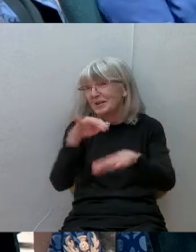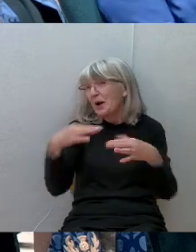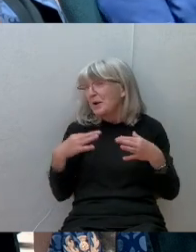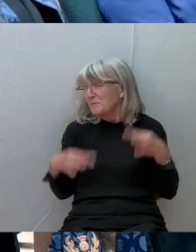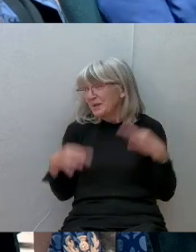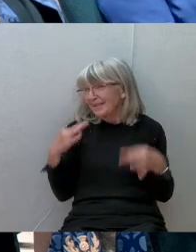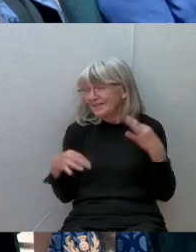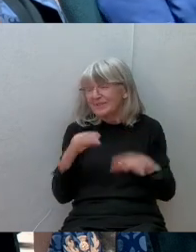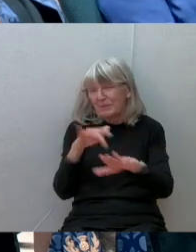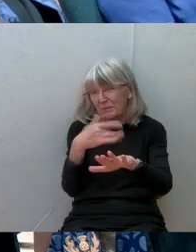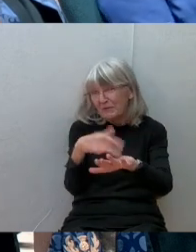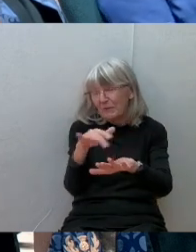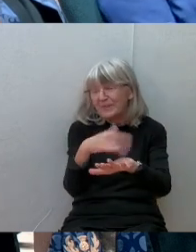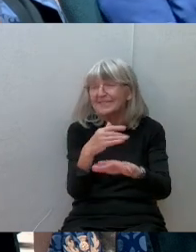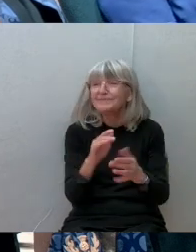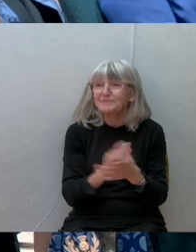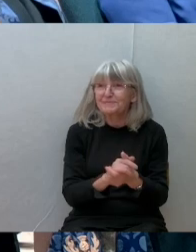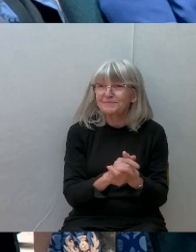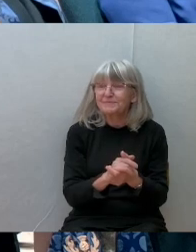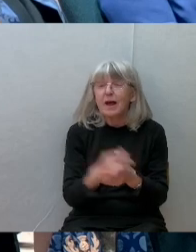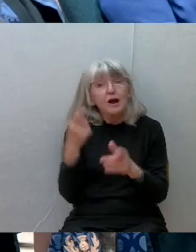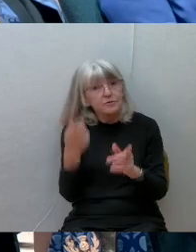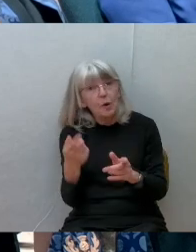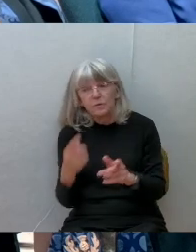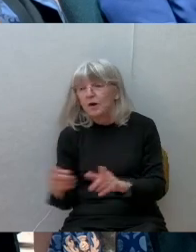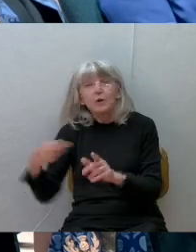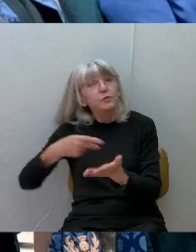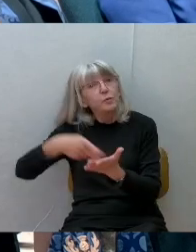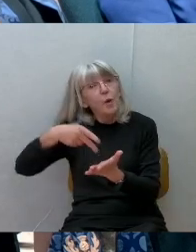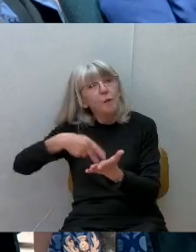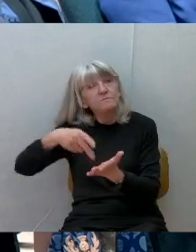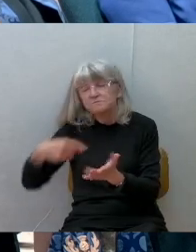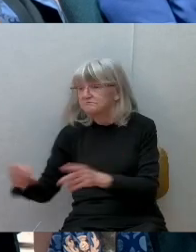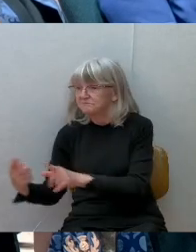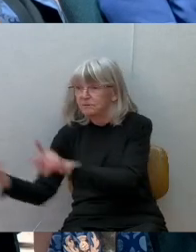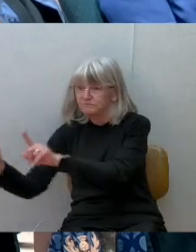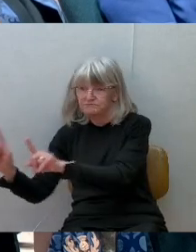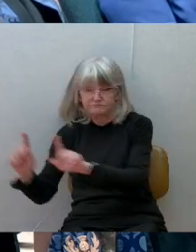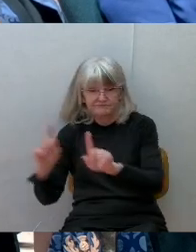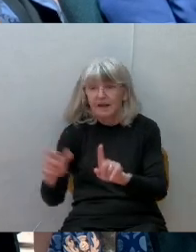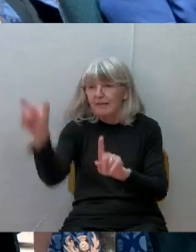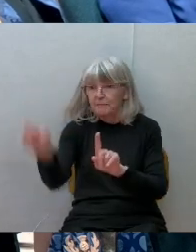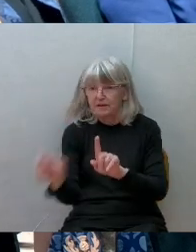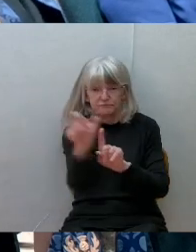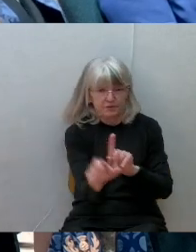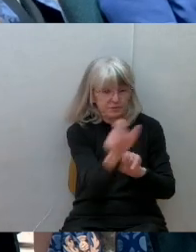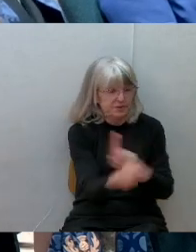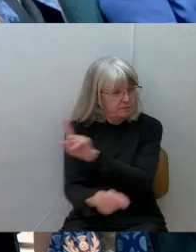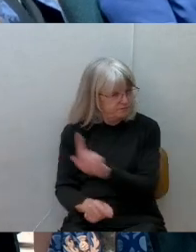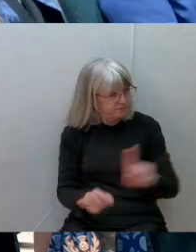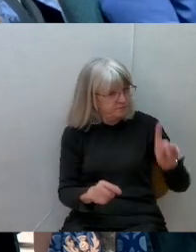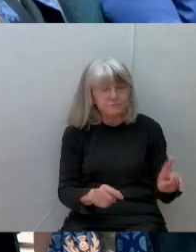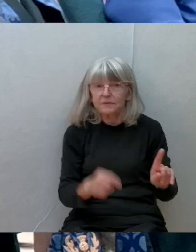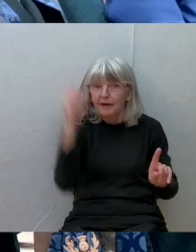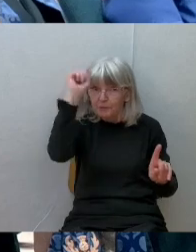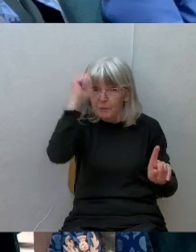So, you'll pass the maces, you'll be doffed with the bonnet. And the last thing you'll be wondering, perhaps